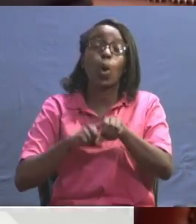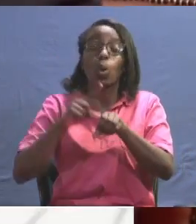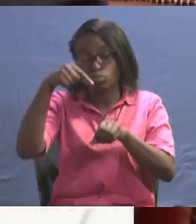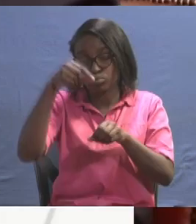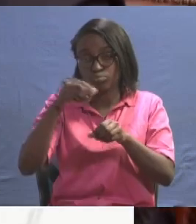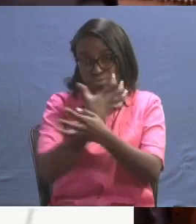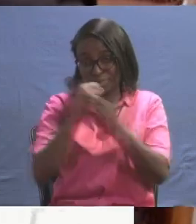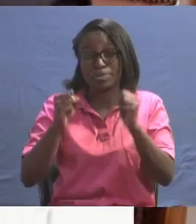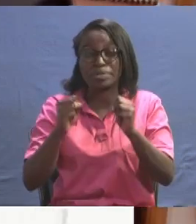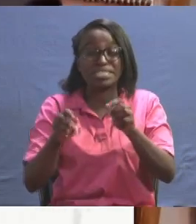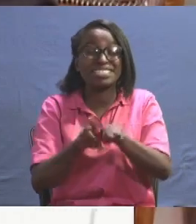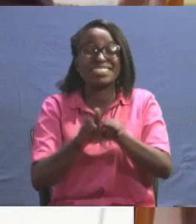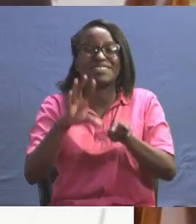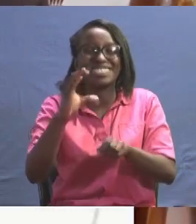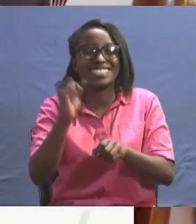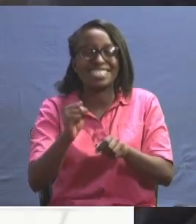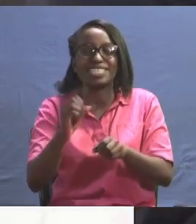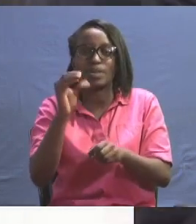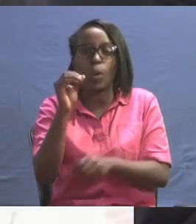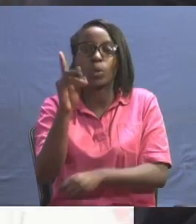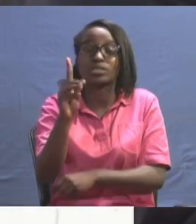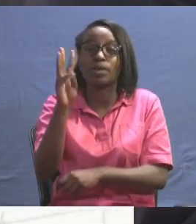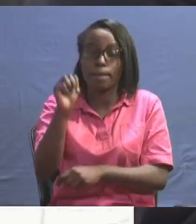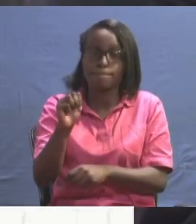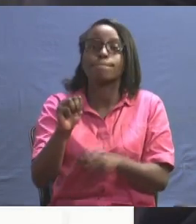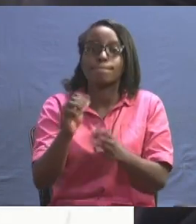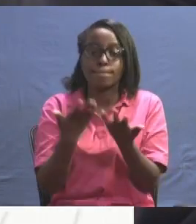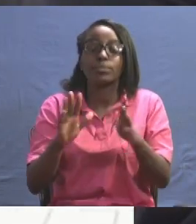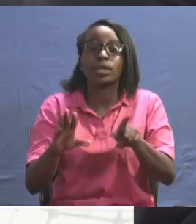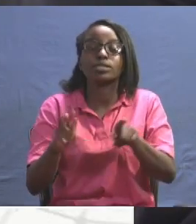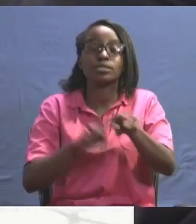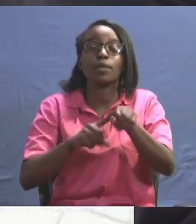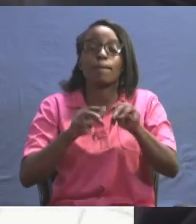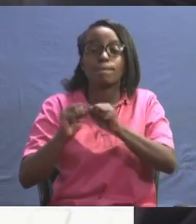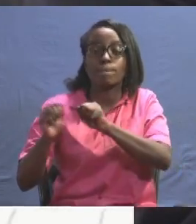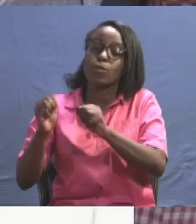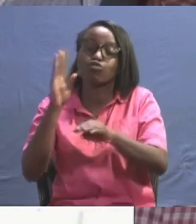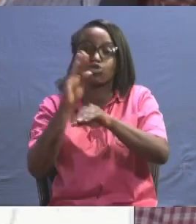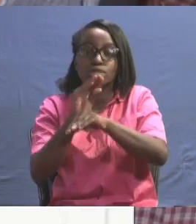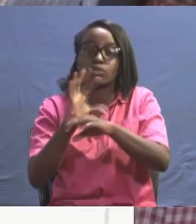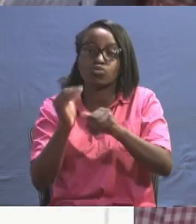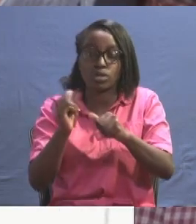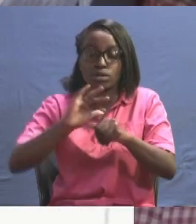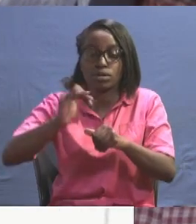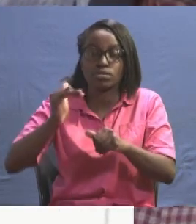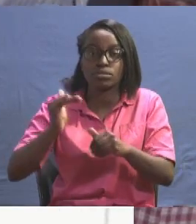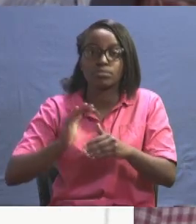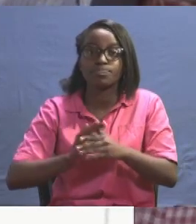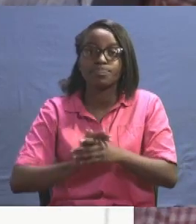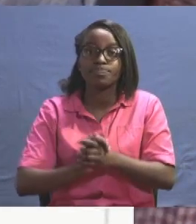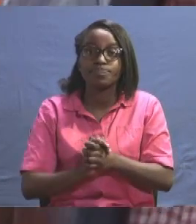cabinet secretaries from the ODM party, citing the move as unifying factor for the country. Jambo la